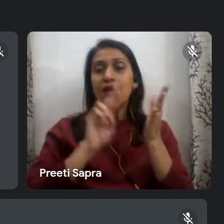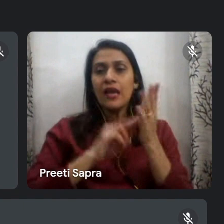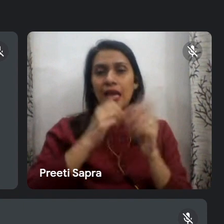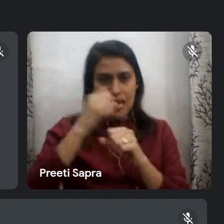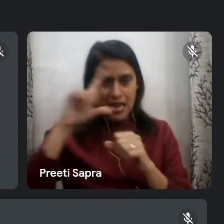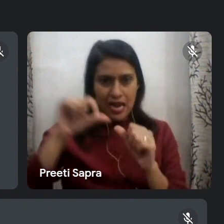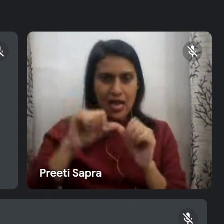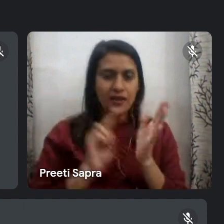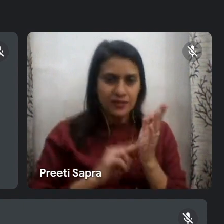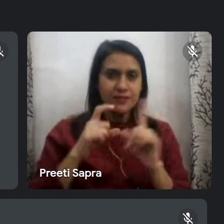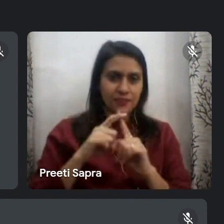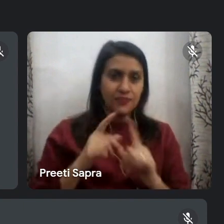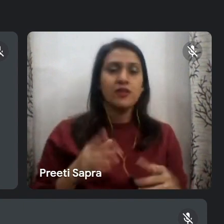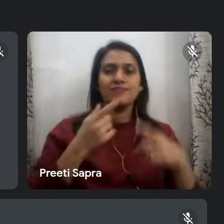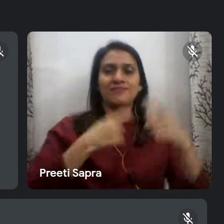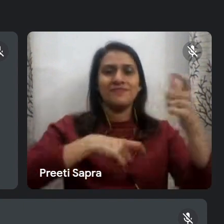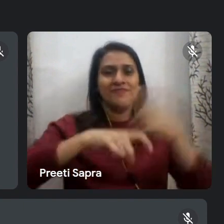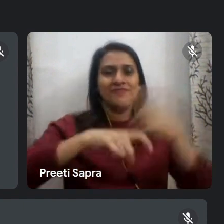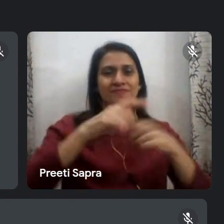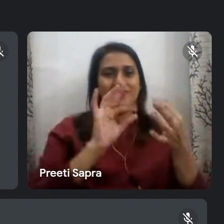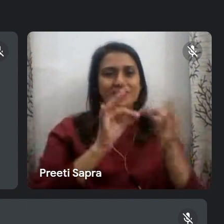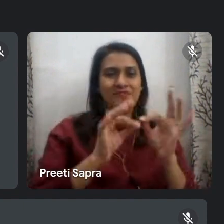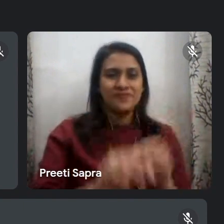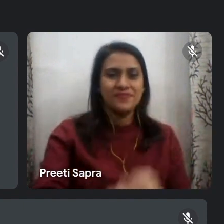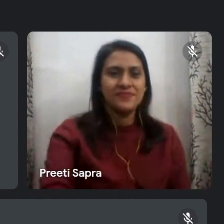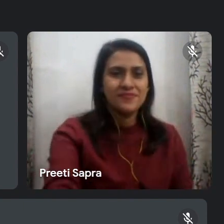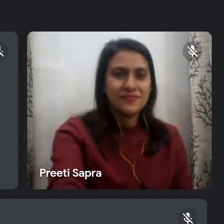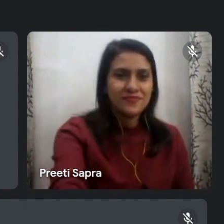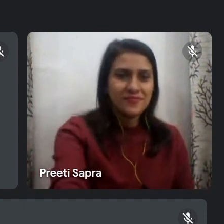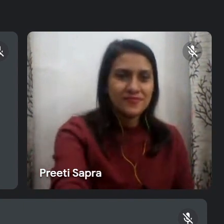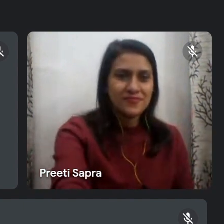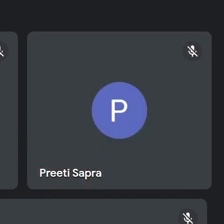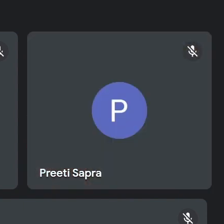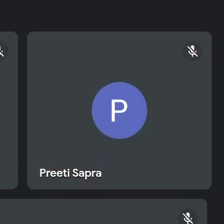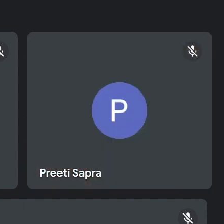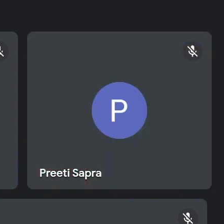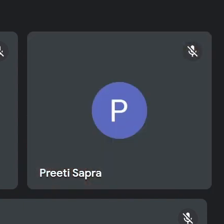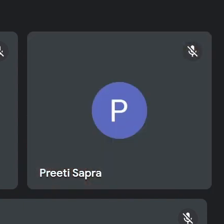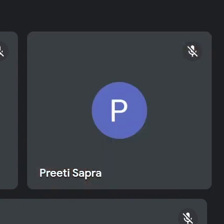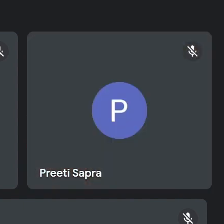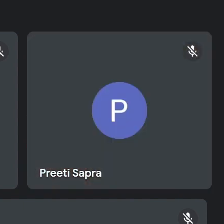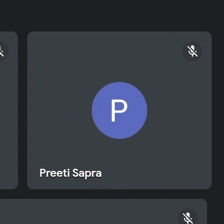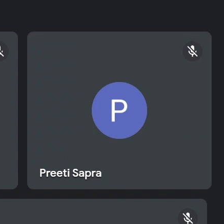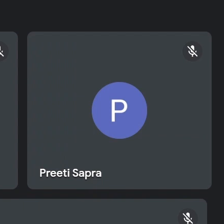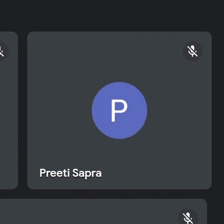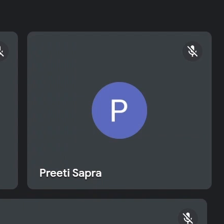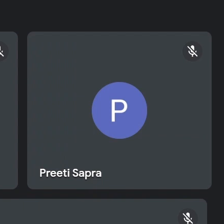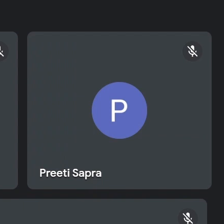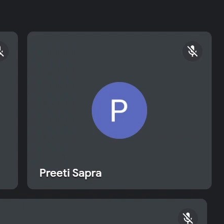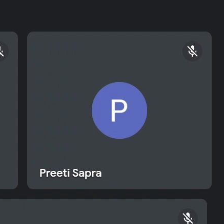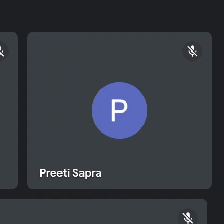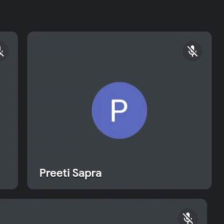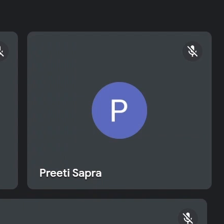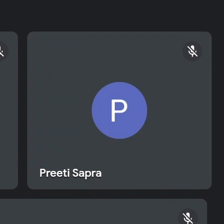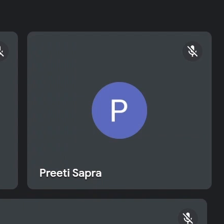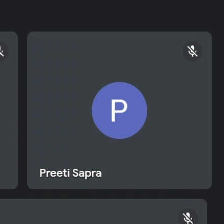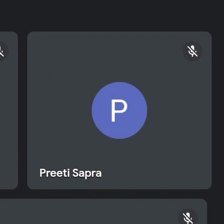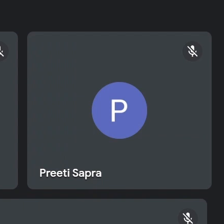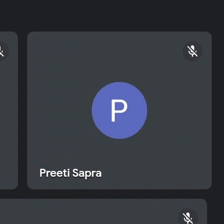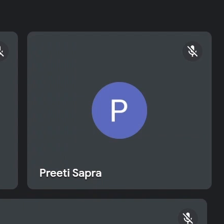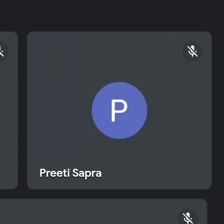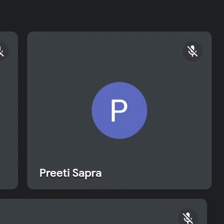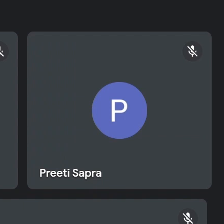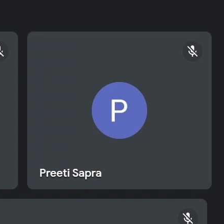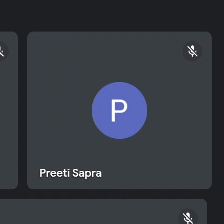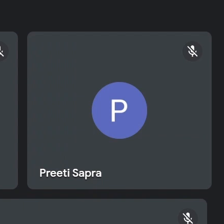all this were already common, right? Because being different or having a disability, invisible